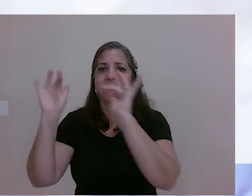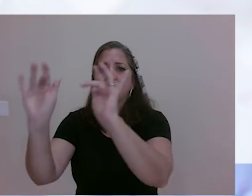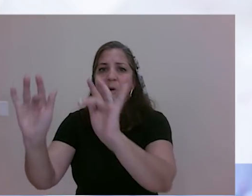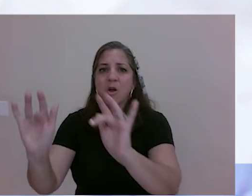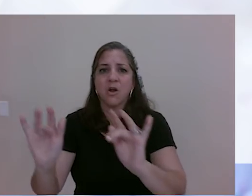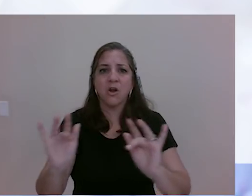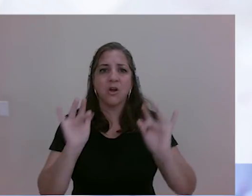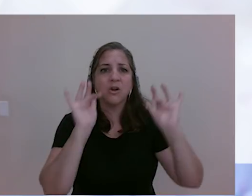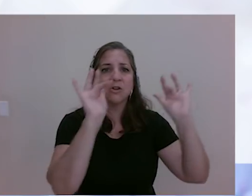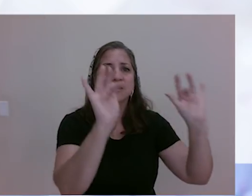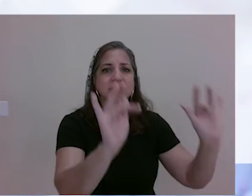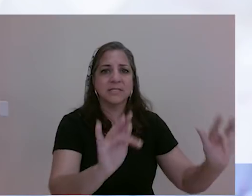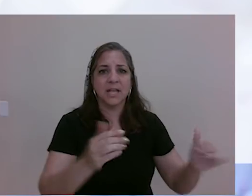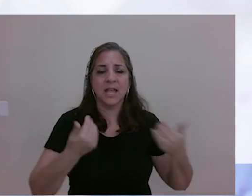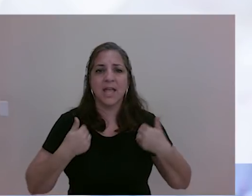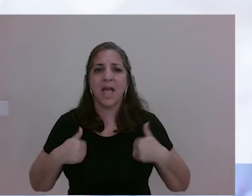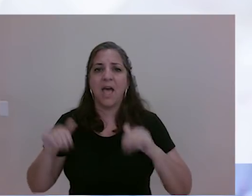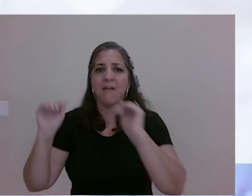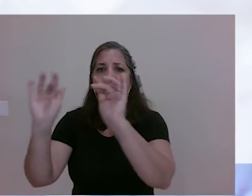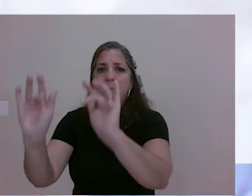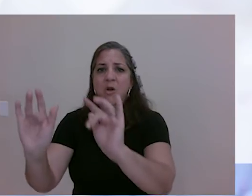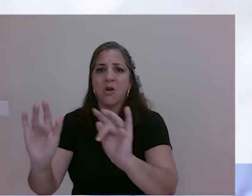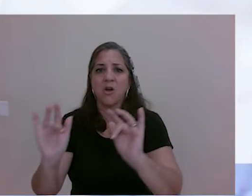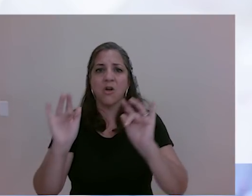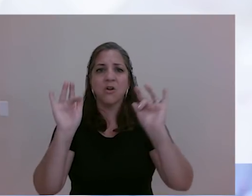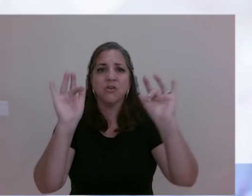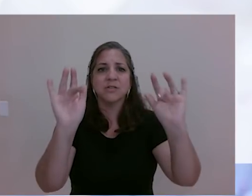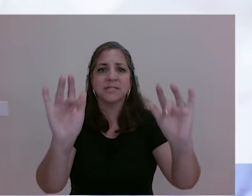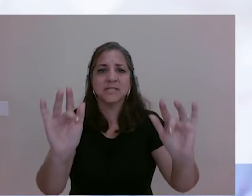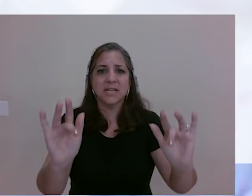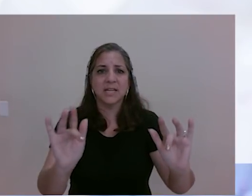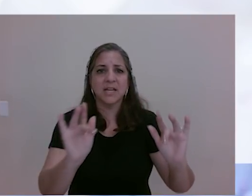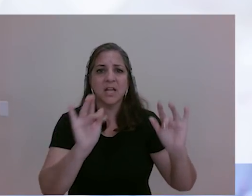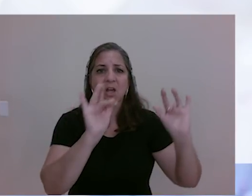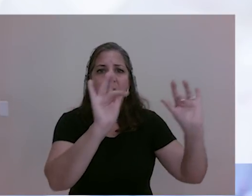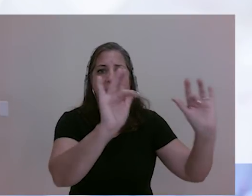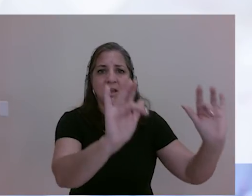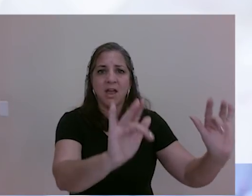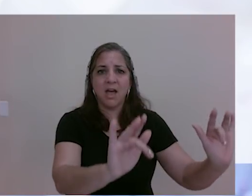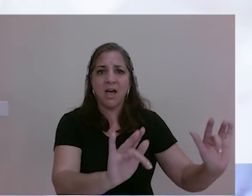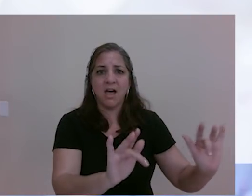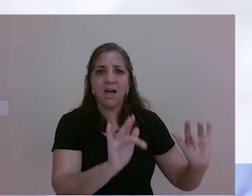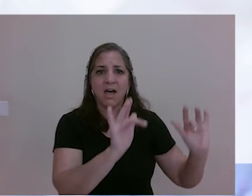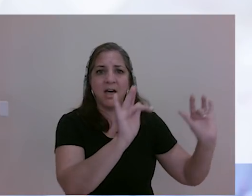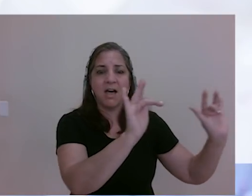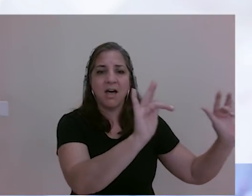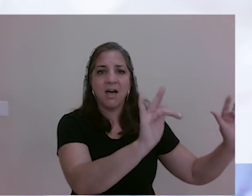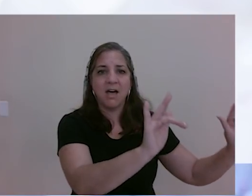Have mercy, have mercy.